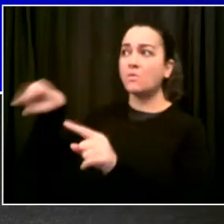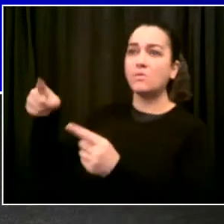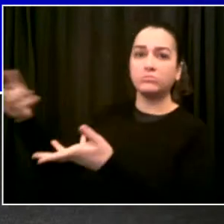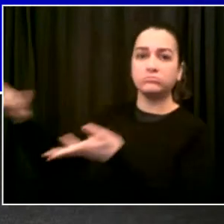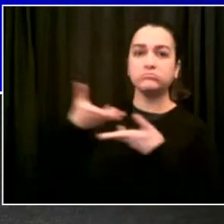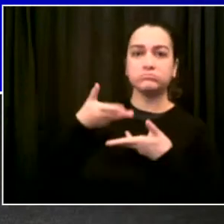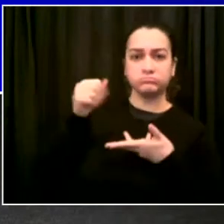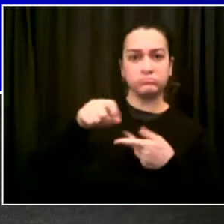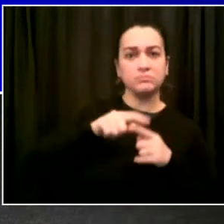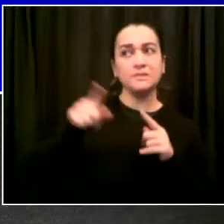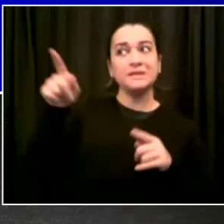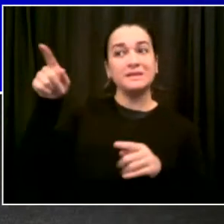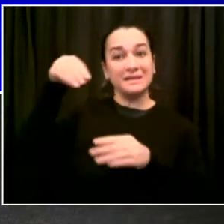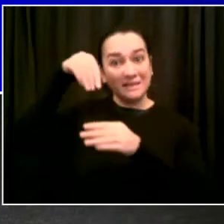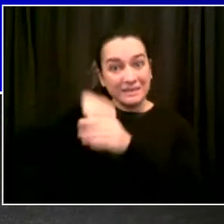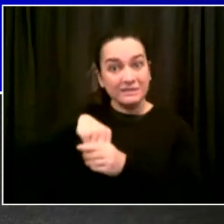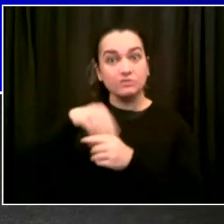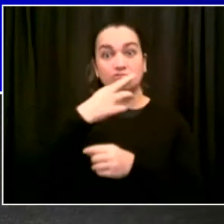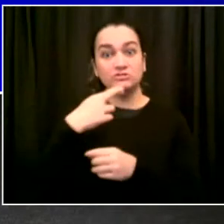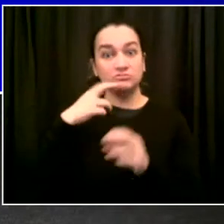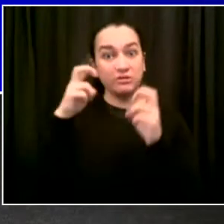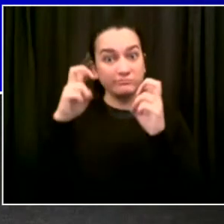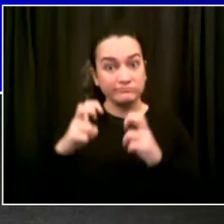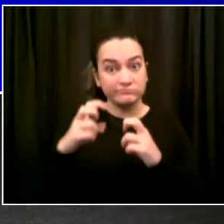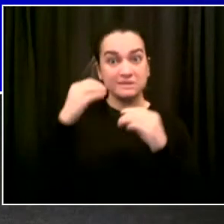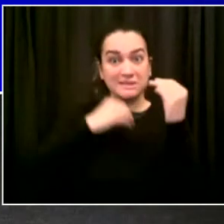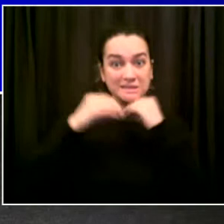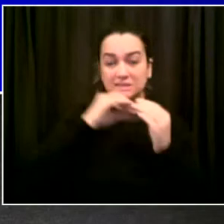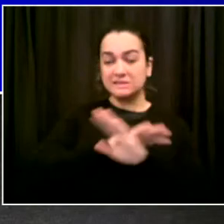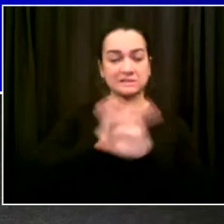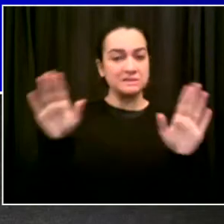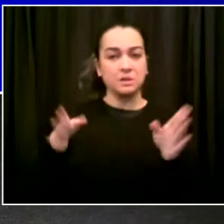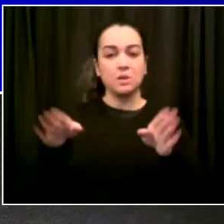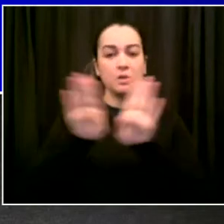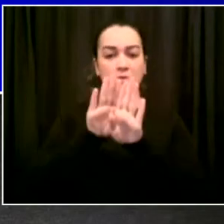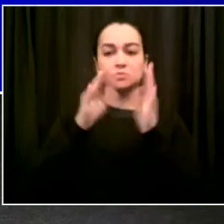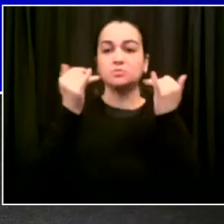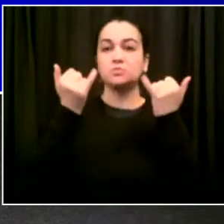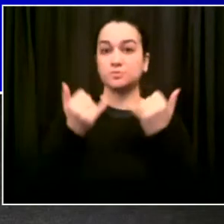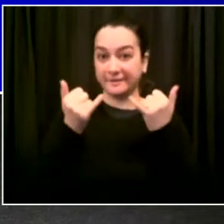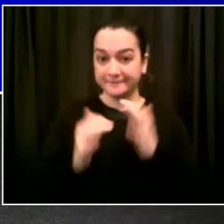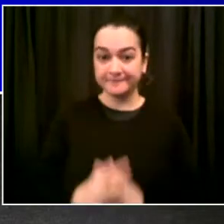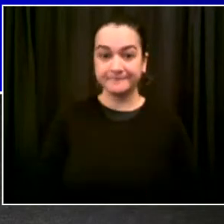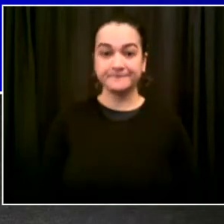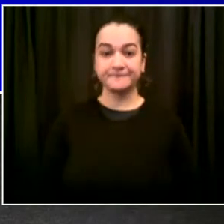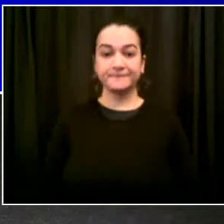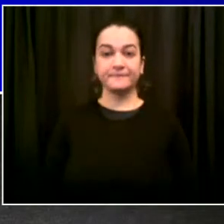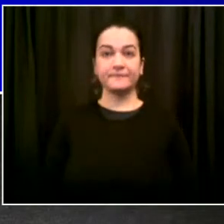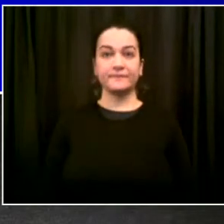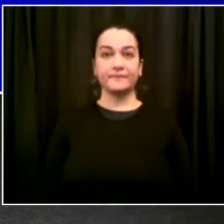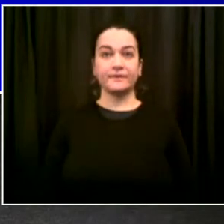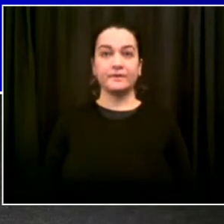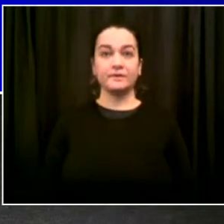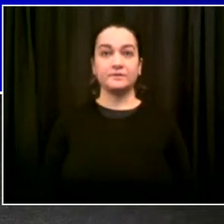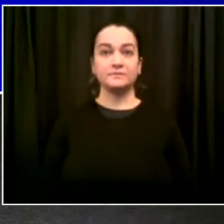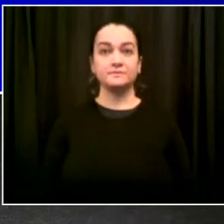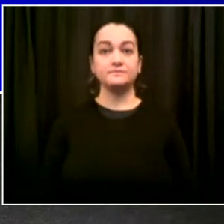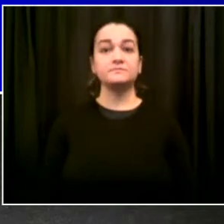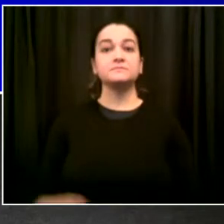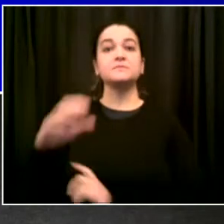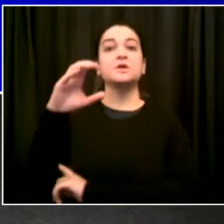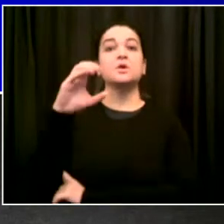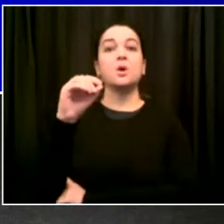of course, we're watching out for everyone's safety. So Code Blue is in effect. If you see a homeless person in distress, if it's urgent distress,